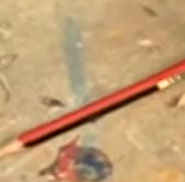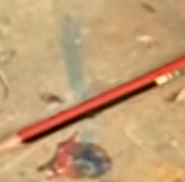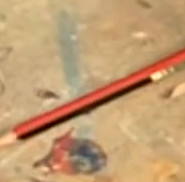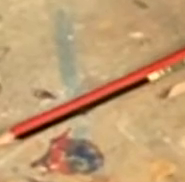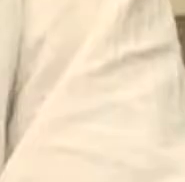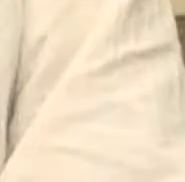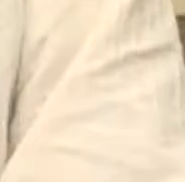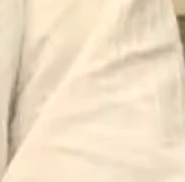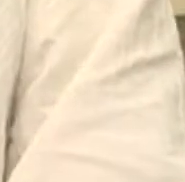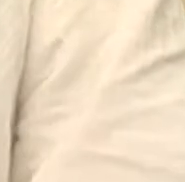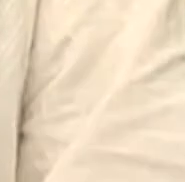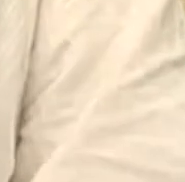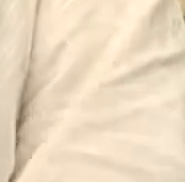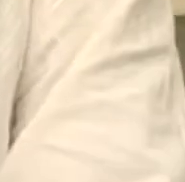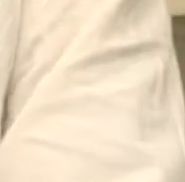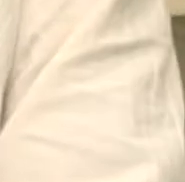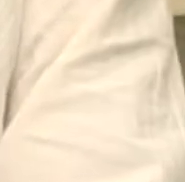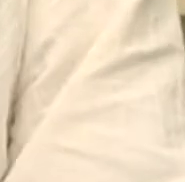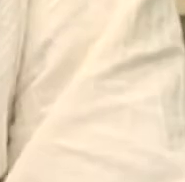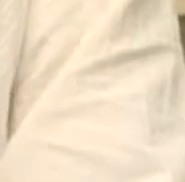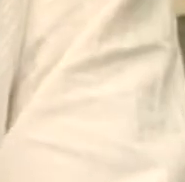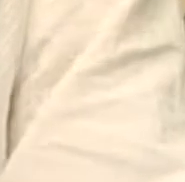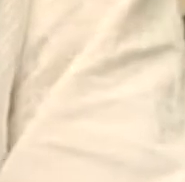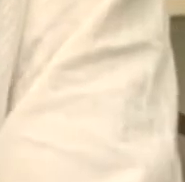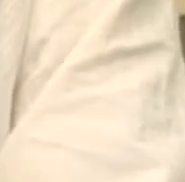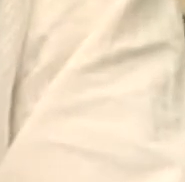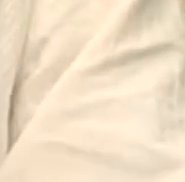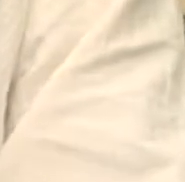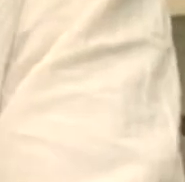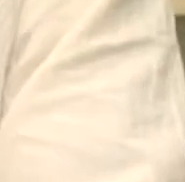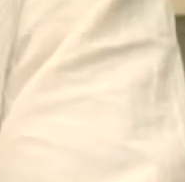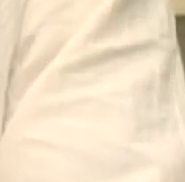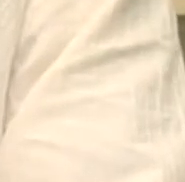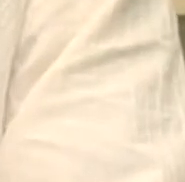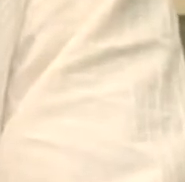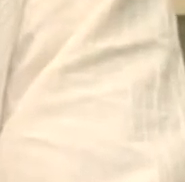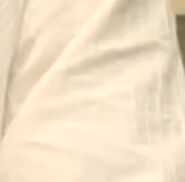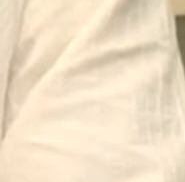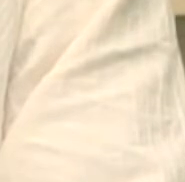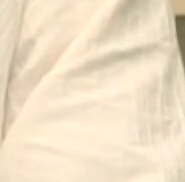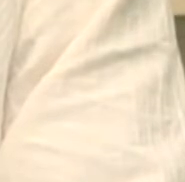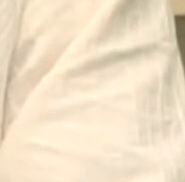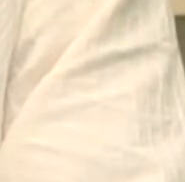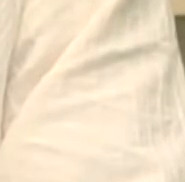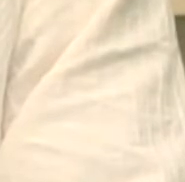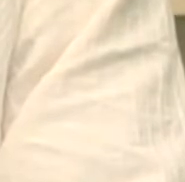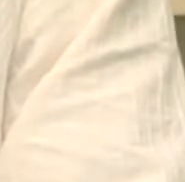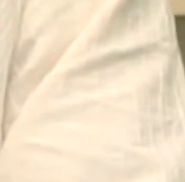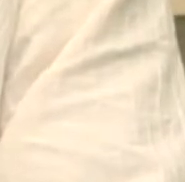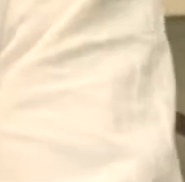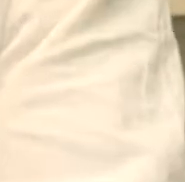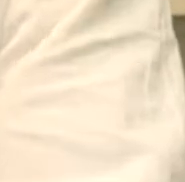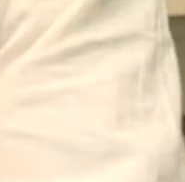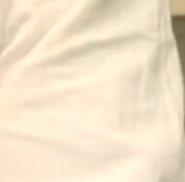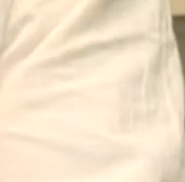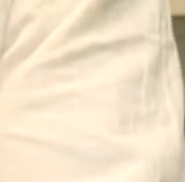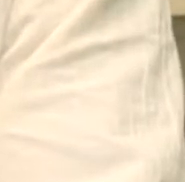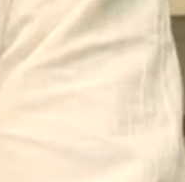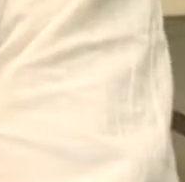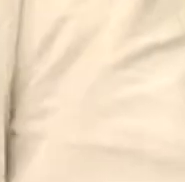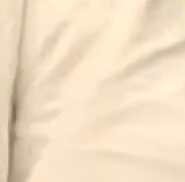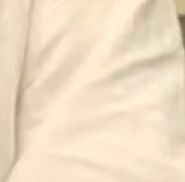Yeah, because if you're wrong, that mood will always be moody, you know,